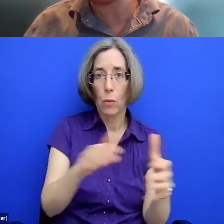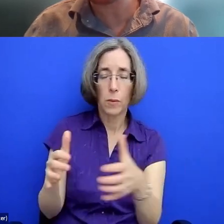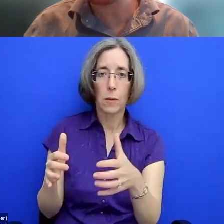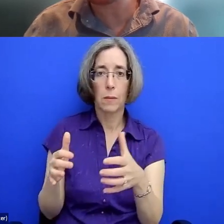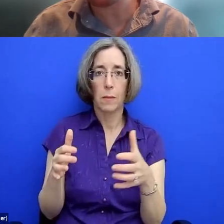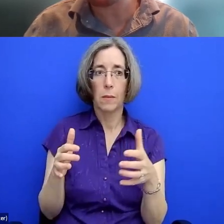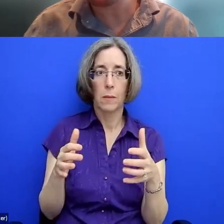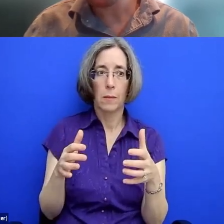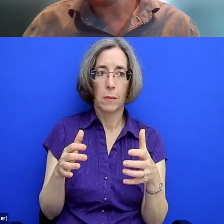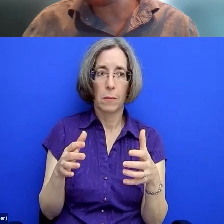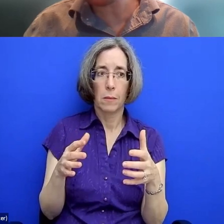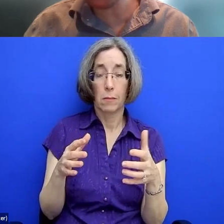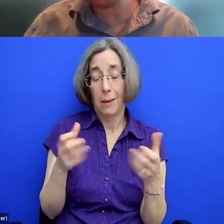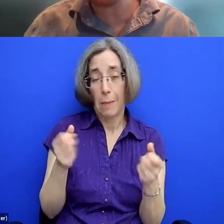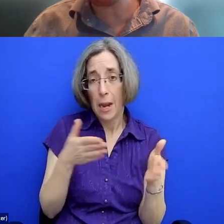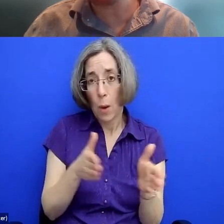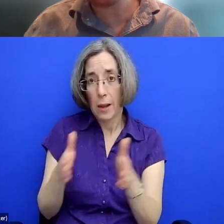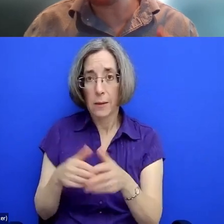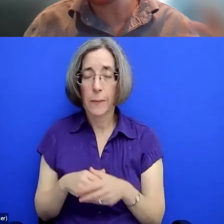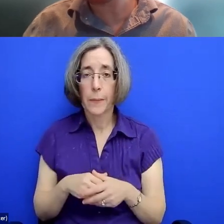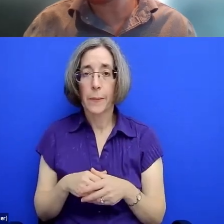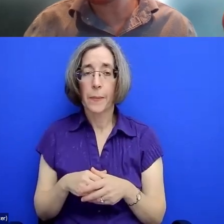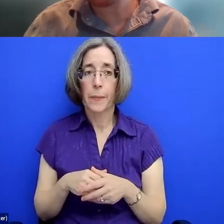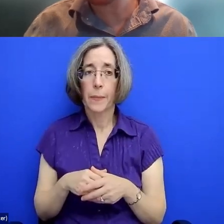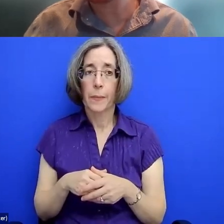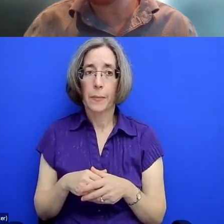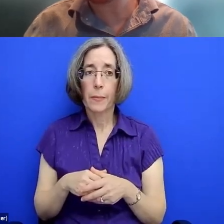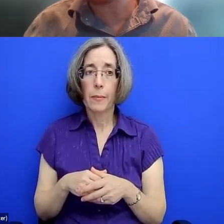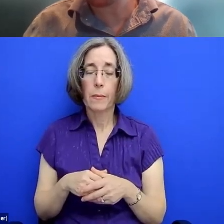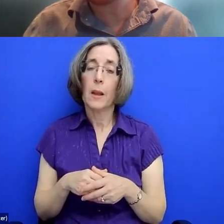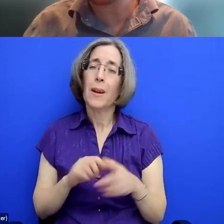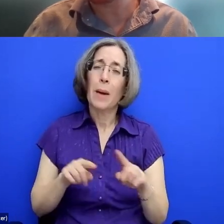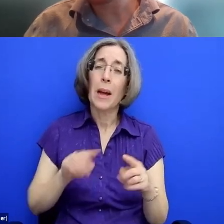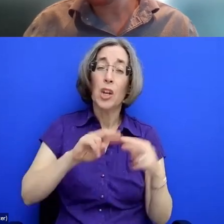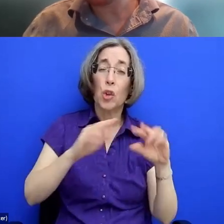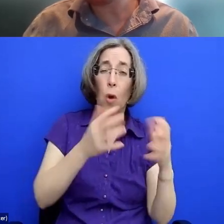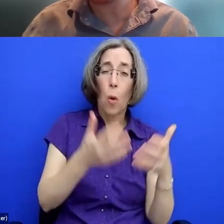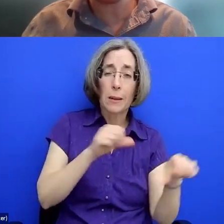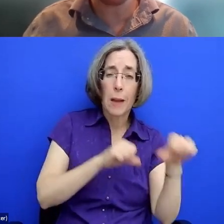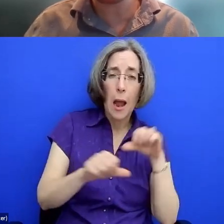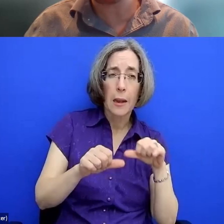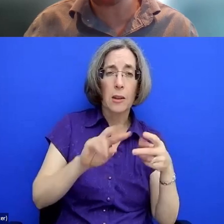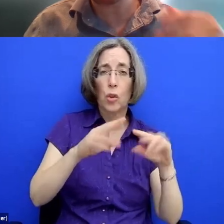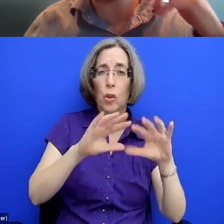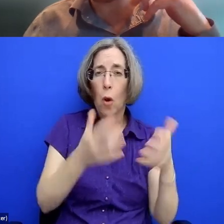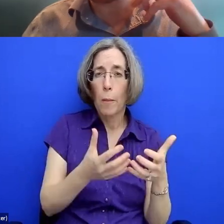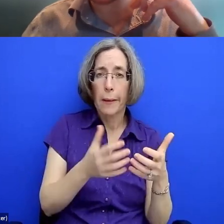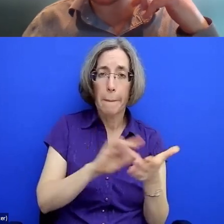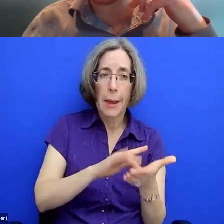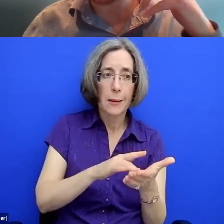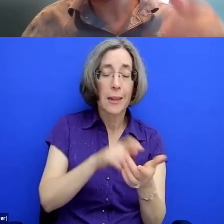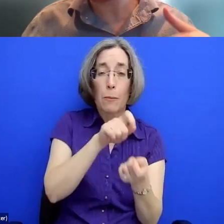in many facets. But I think, you know, genomic science, genomic medicine, precision medicine will only